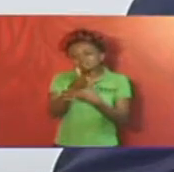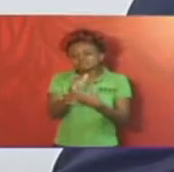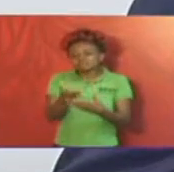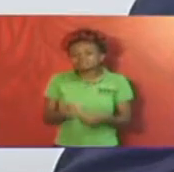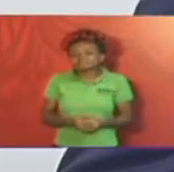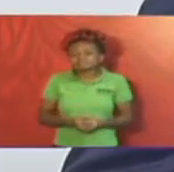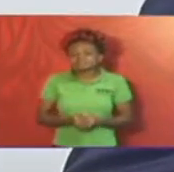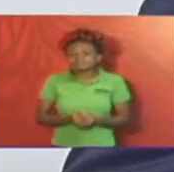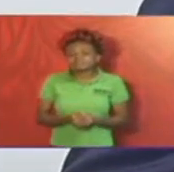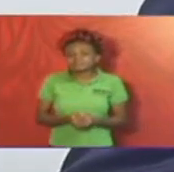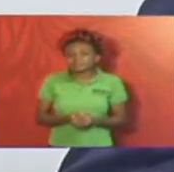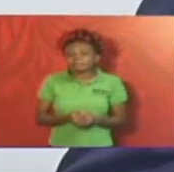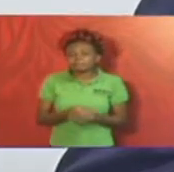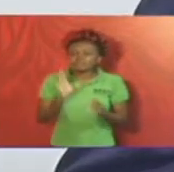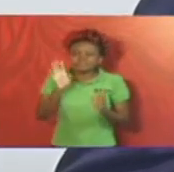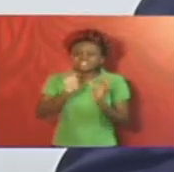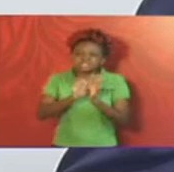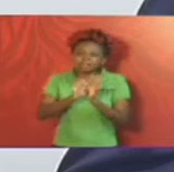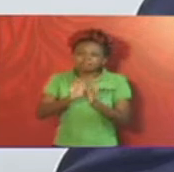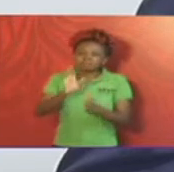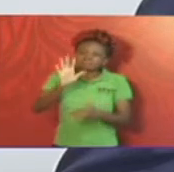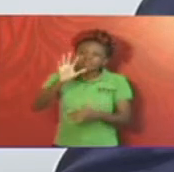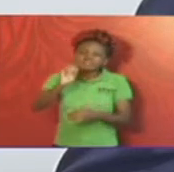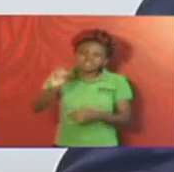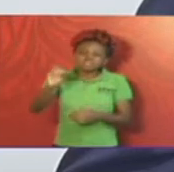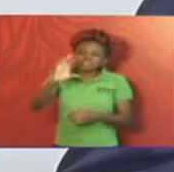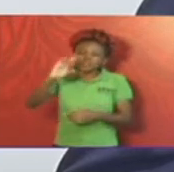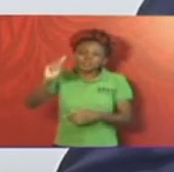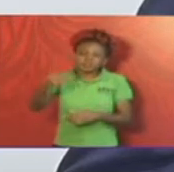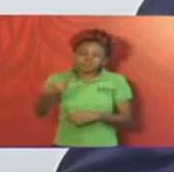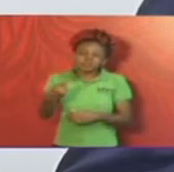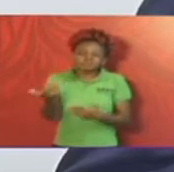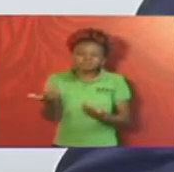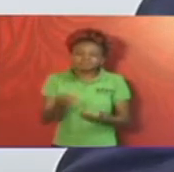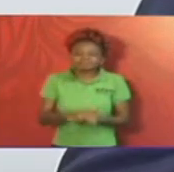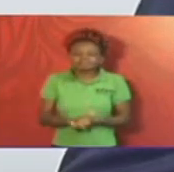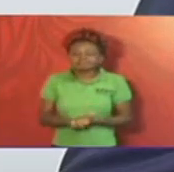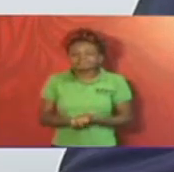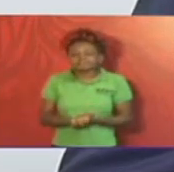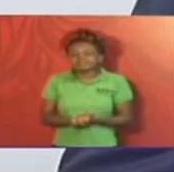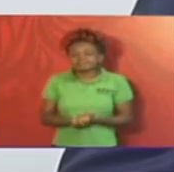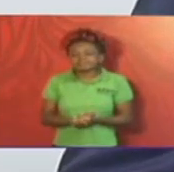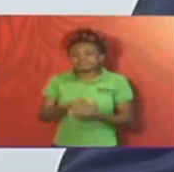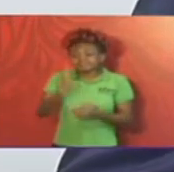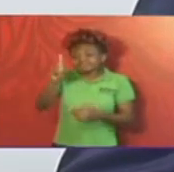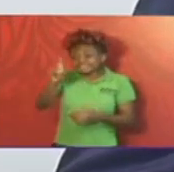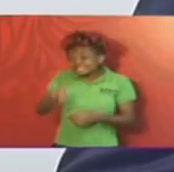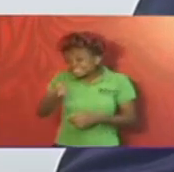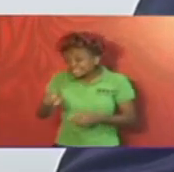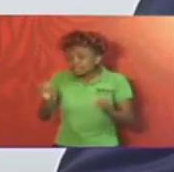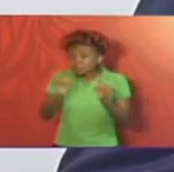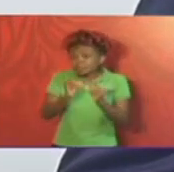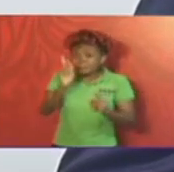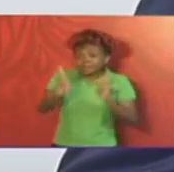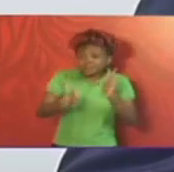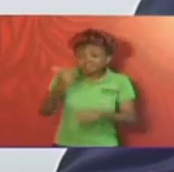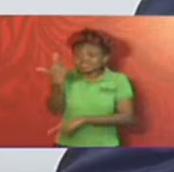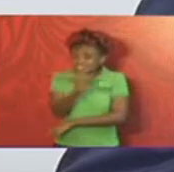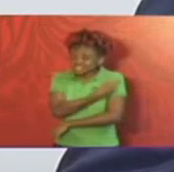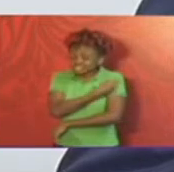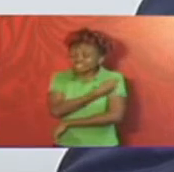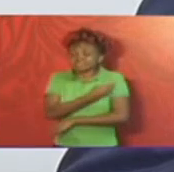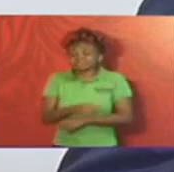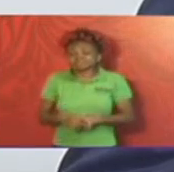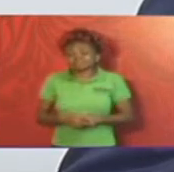there are 500,000 adults all over the country we still want to reach. We are going on an